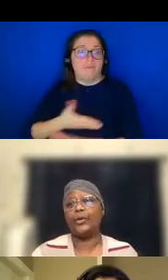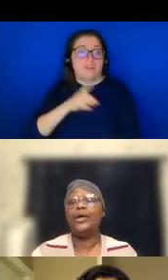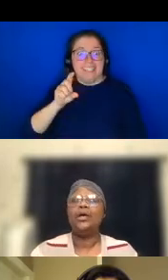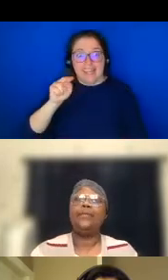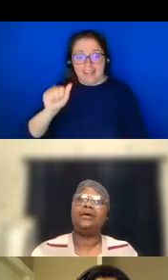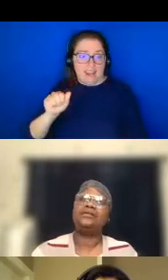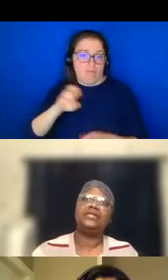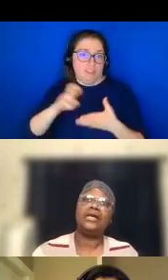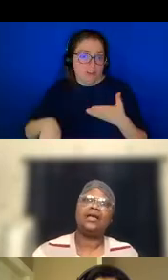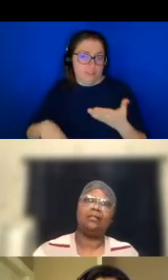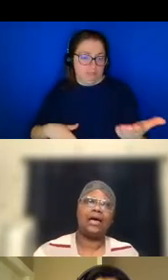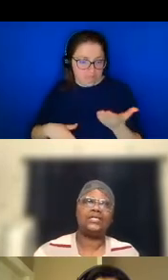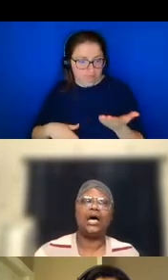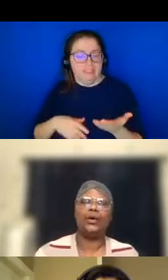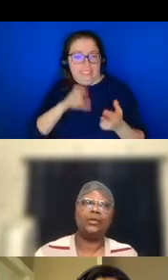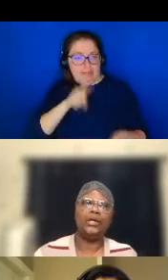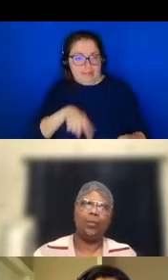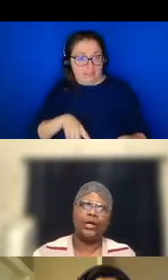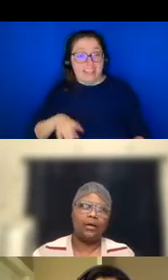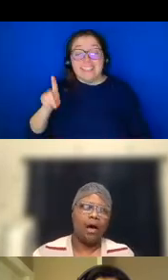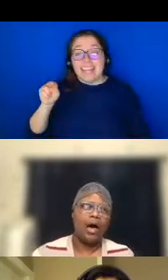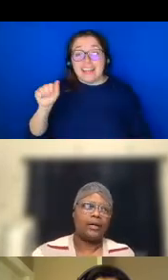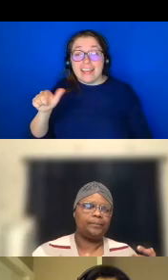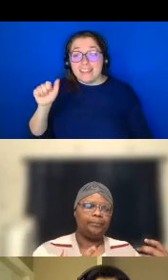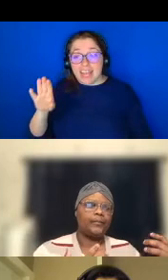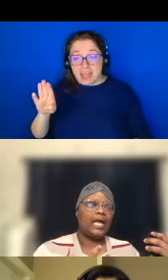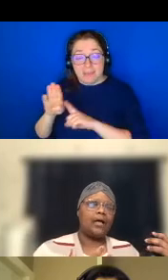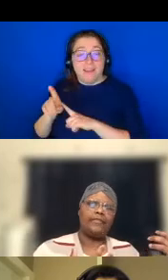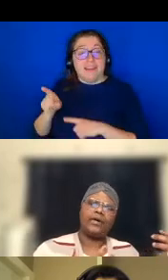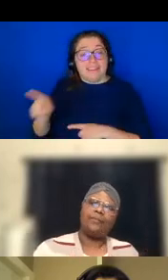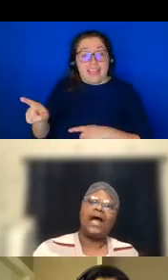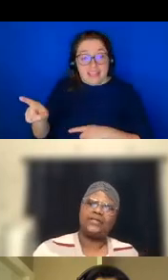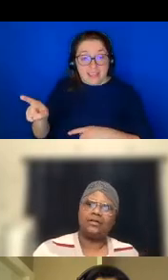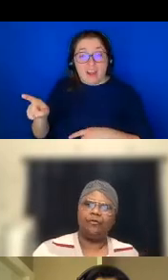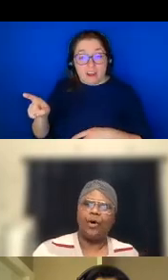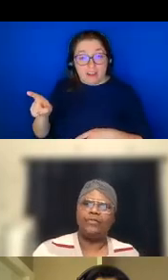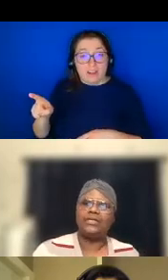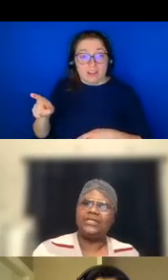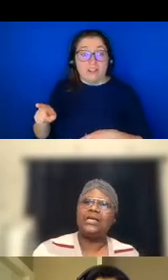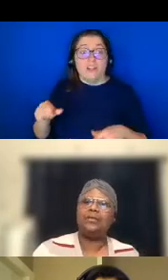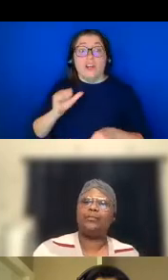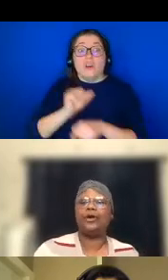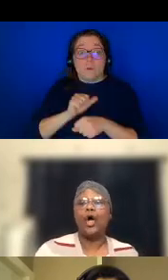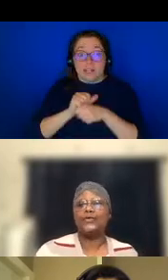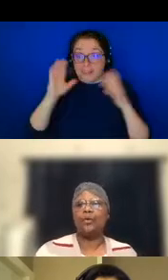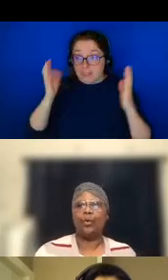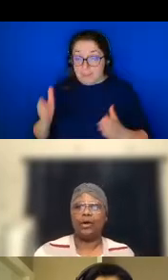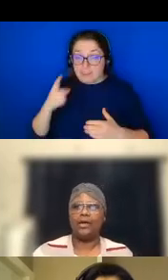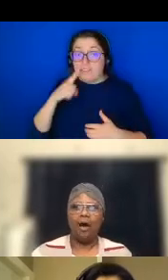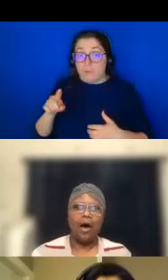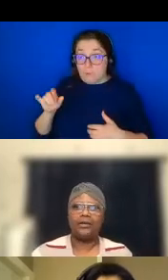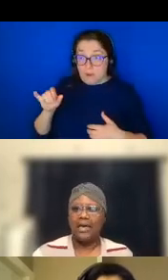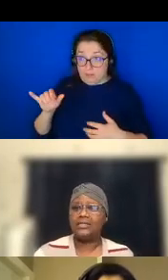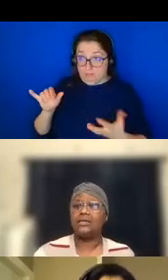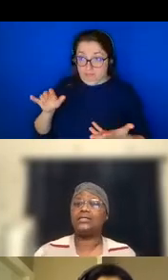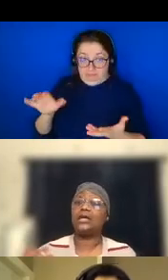around, because the DNA lab is not only working on the comparison for the decedent, but they're also working